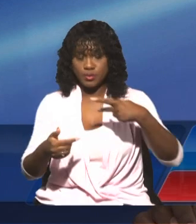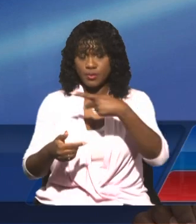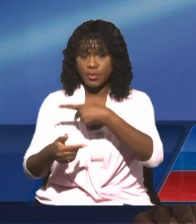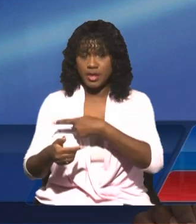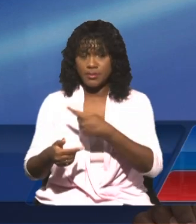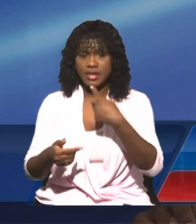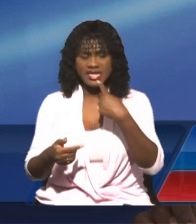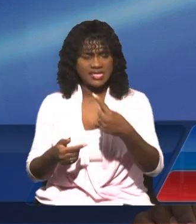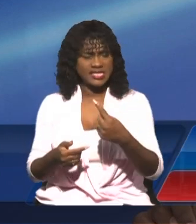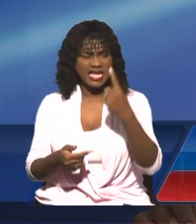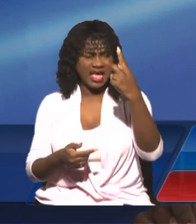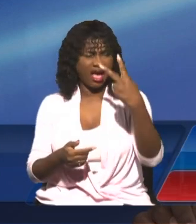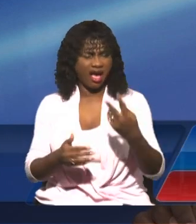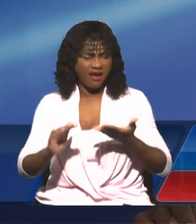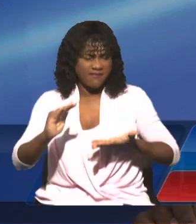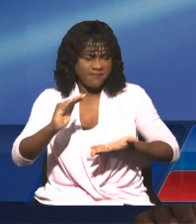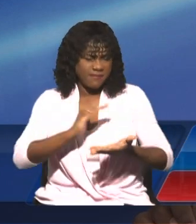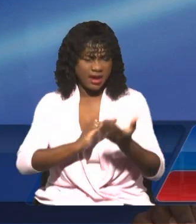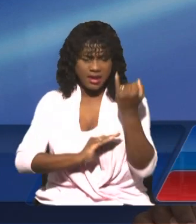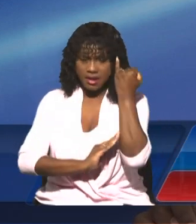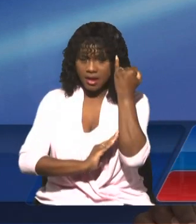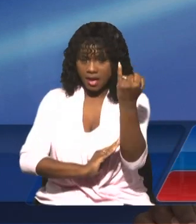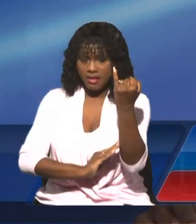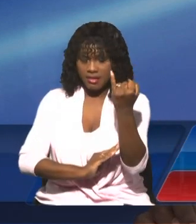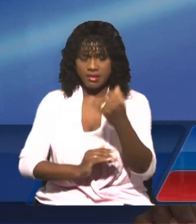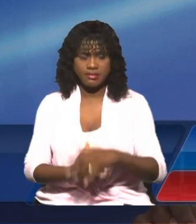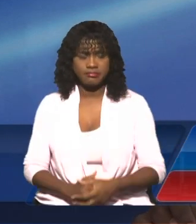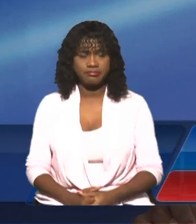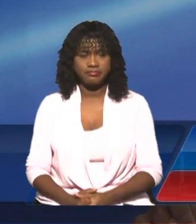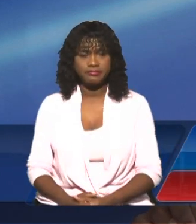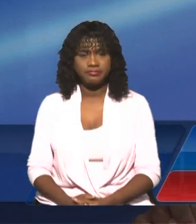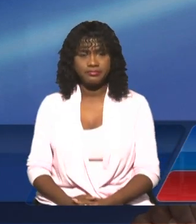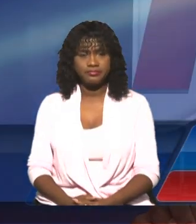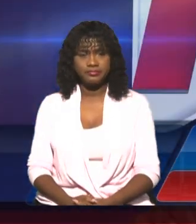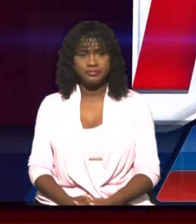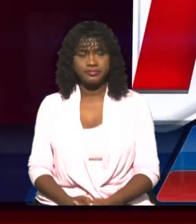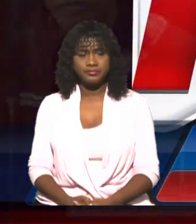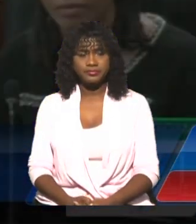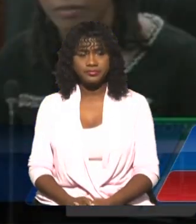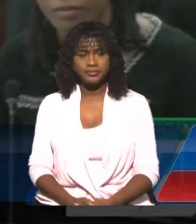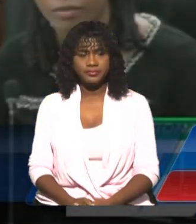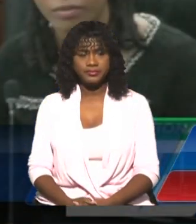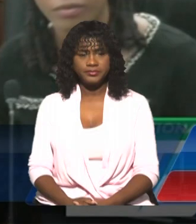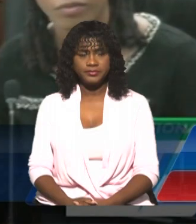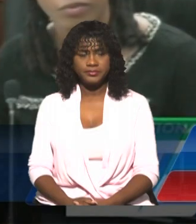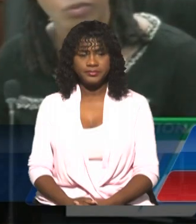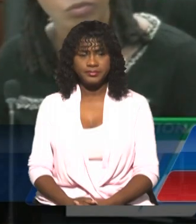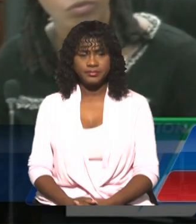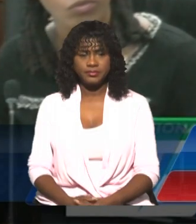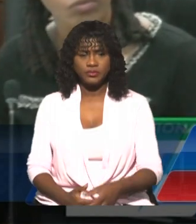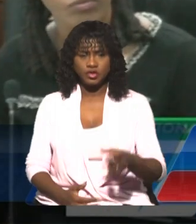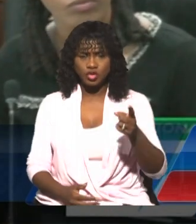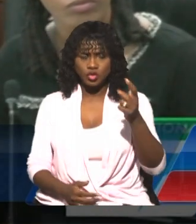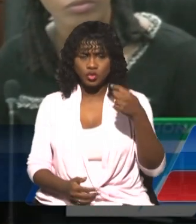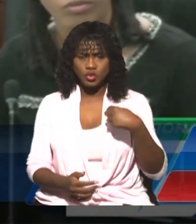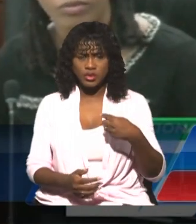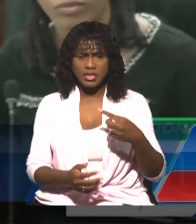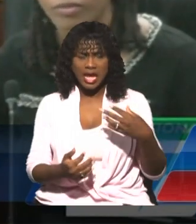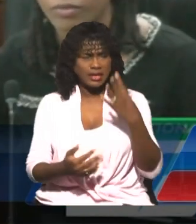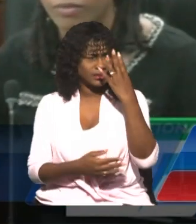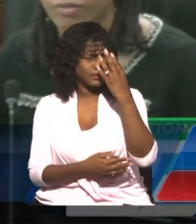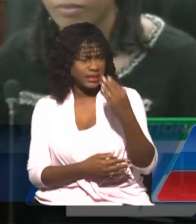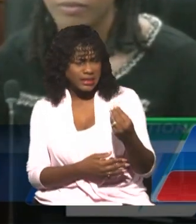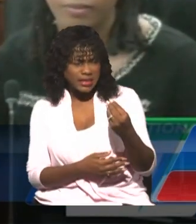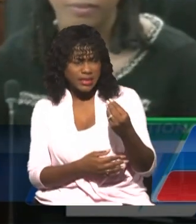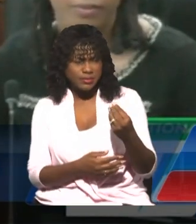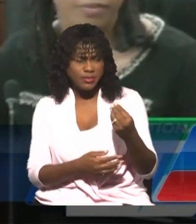a half-baked idea to the fore. Sunalala has the details. Because it seems to me they had to be sleeping on the